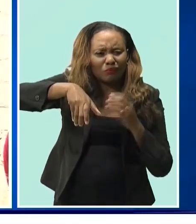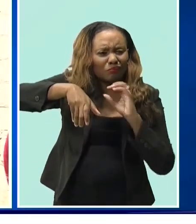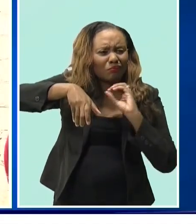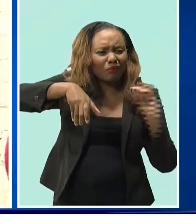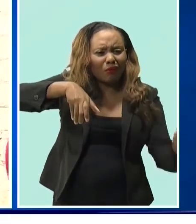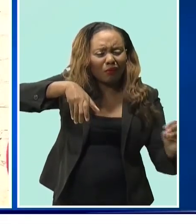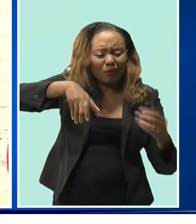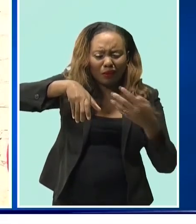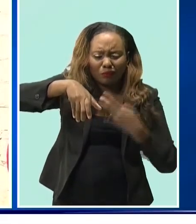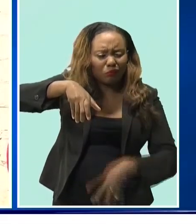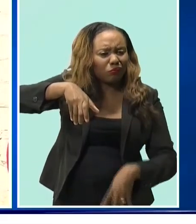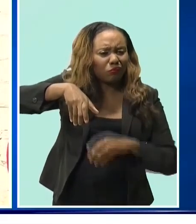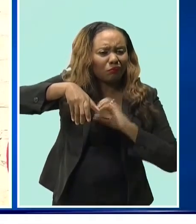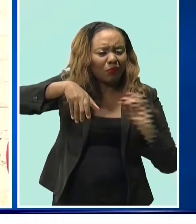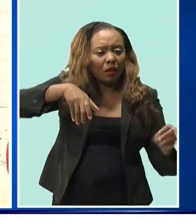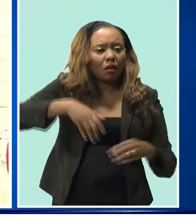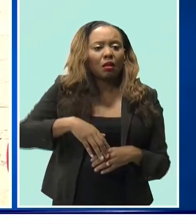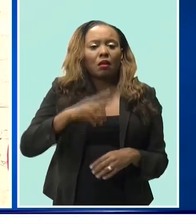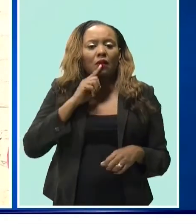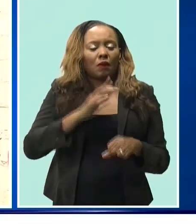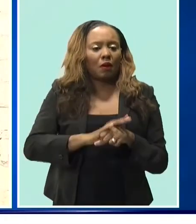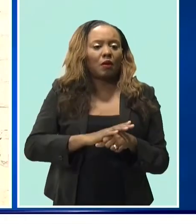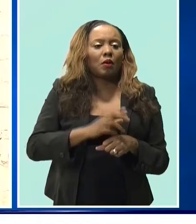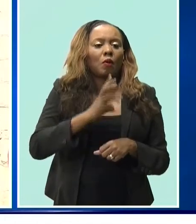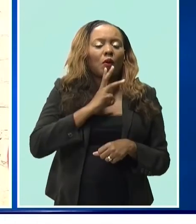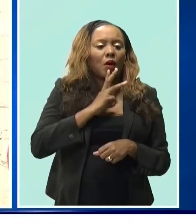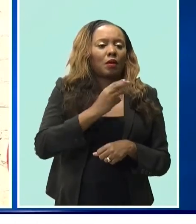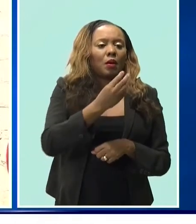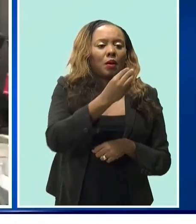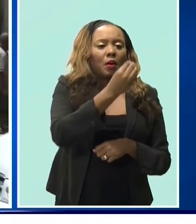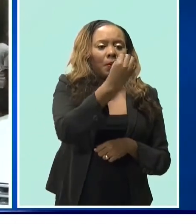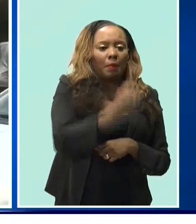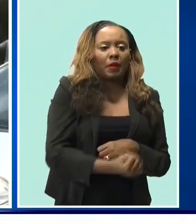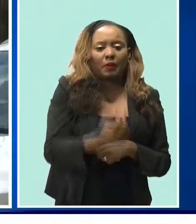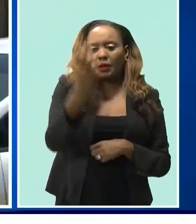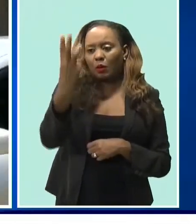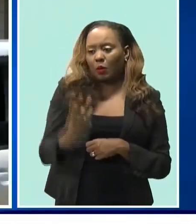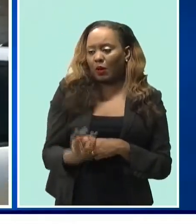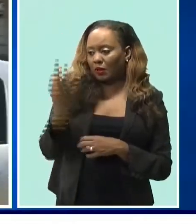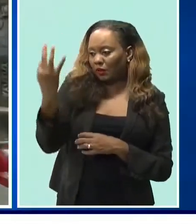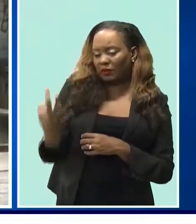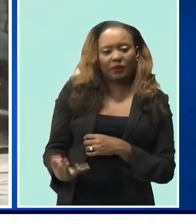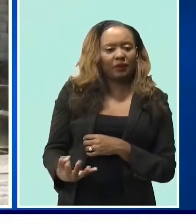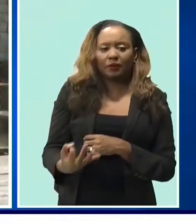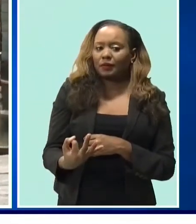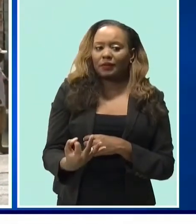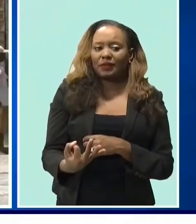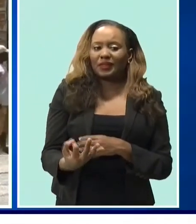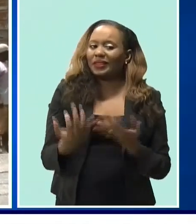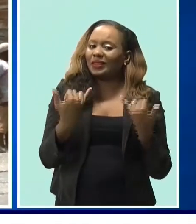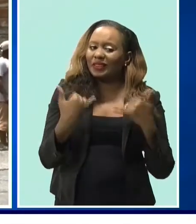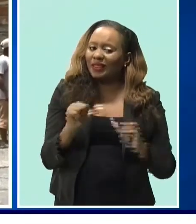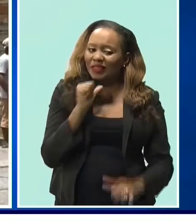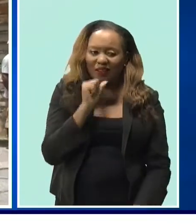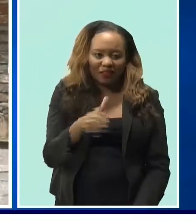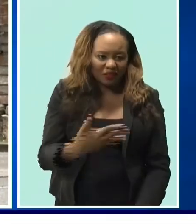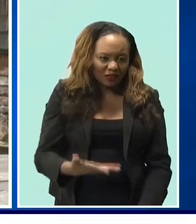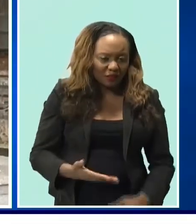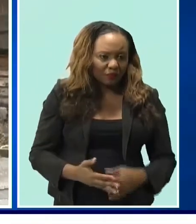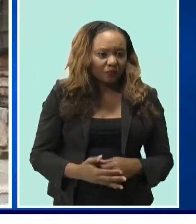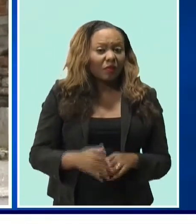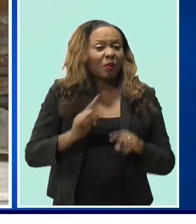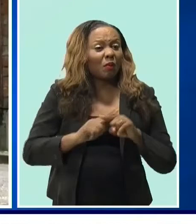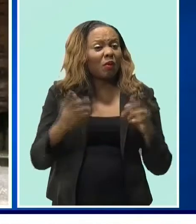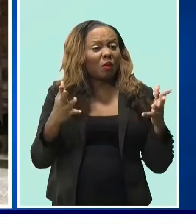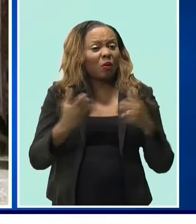a promise of water on Monday, Wednesday, Friday, and that is not happening. And if there's a situation at all that we can have water maybe in the